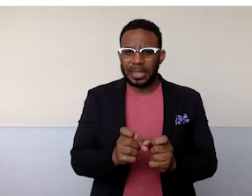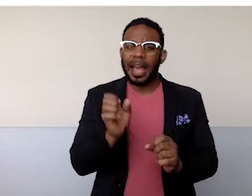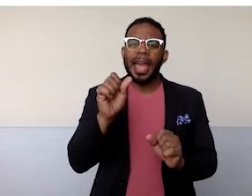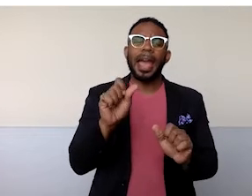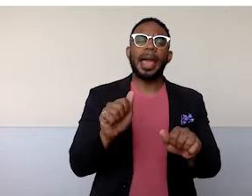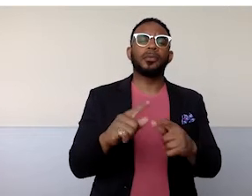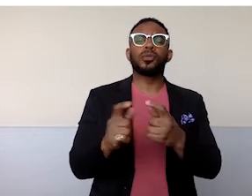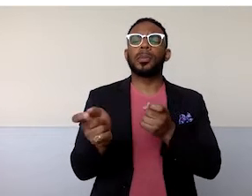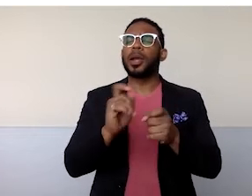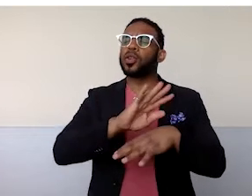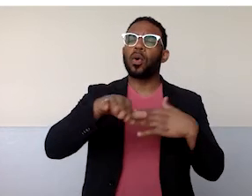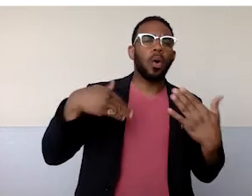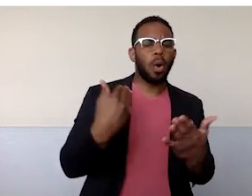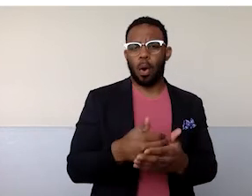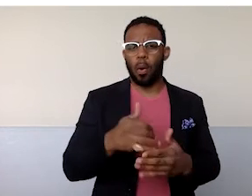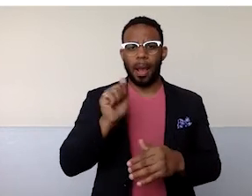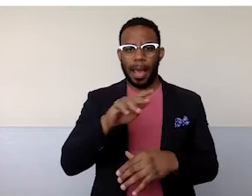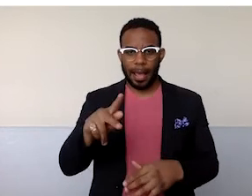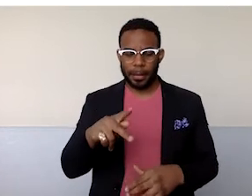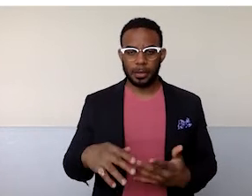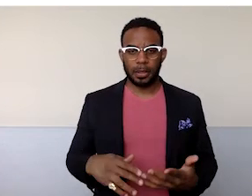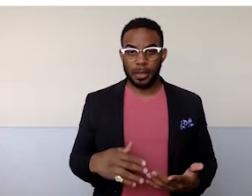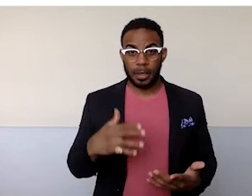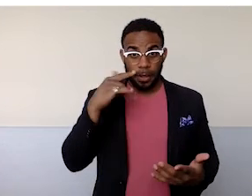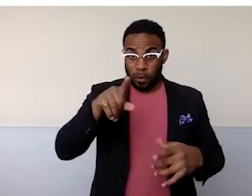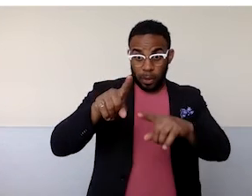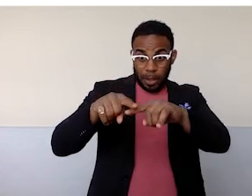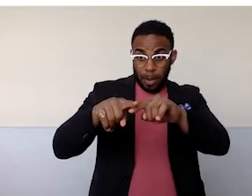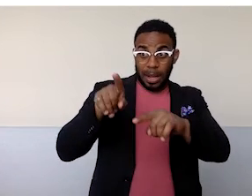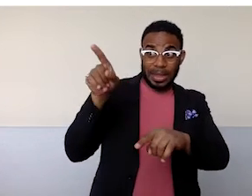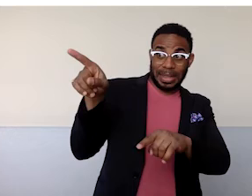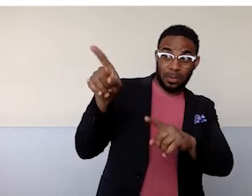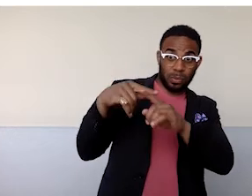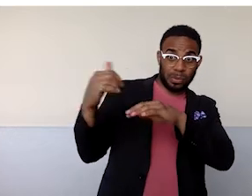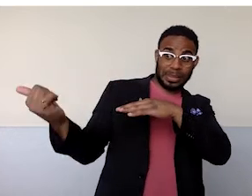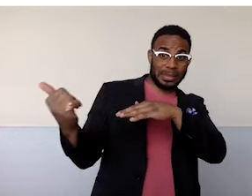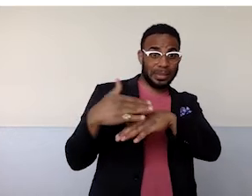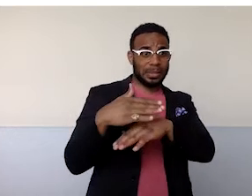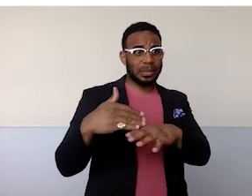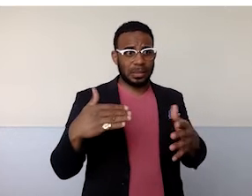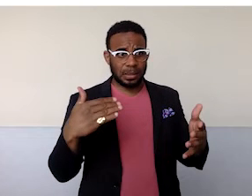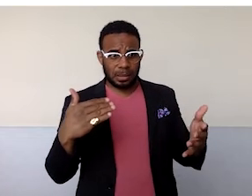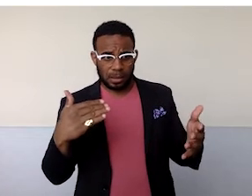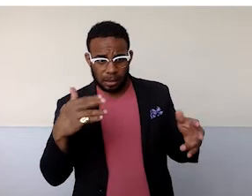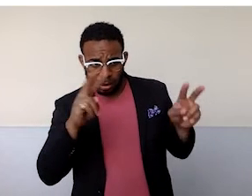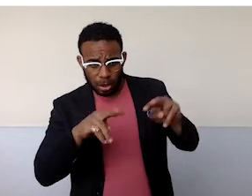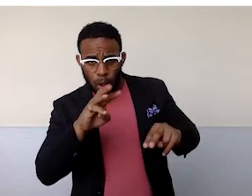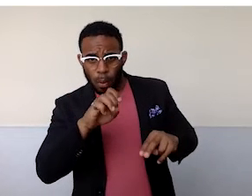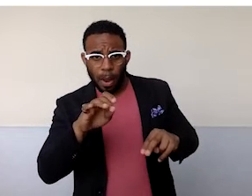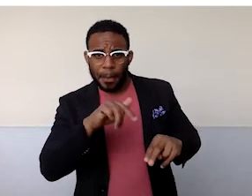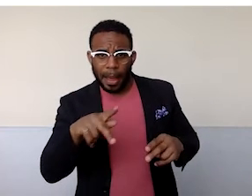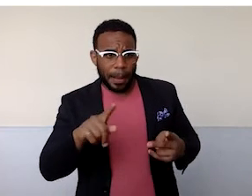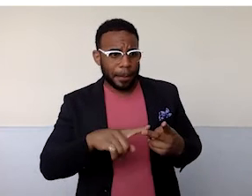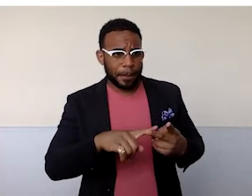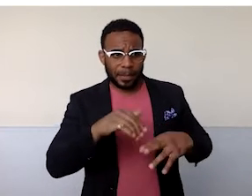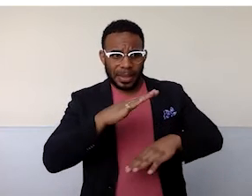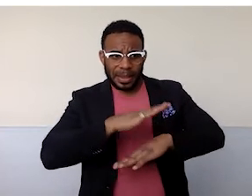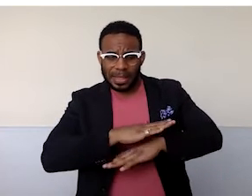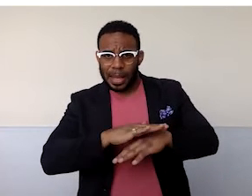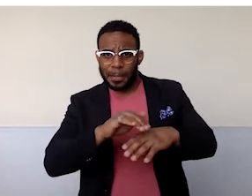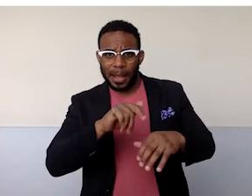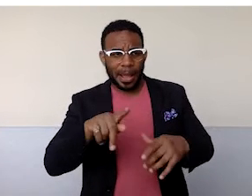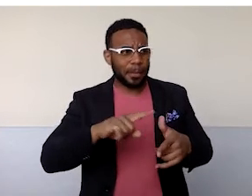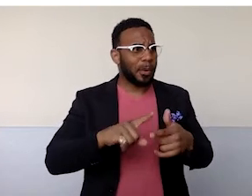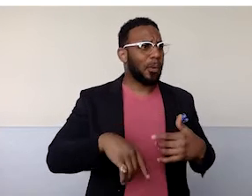to manage your entire application. So if you're depending on them to service your web application, your desktop application,